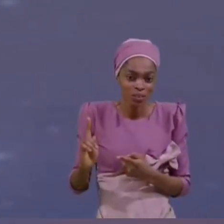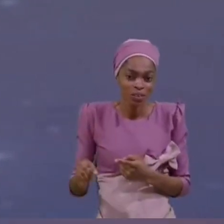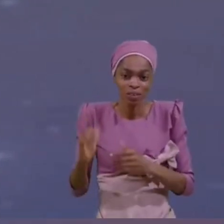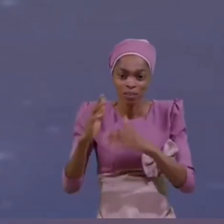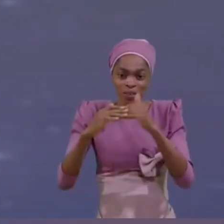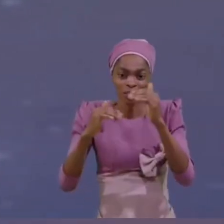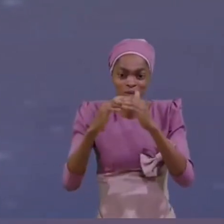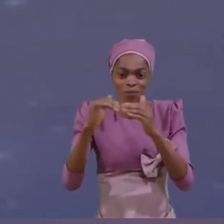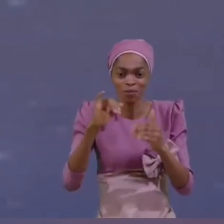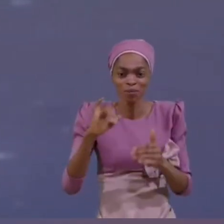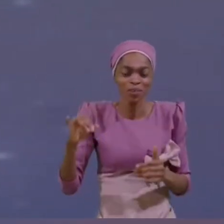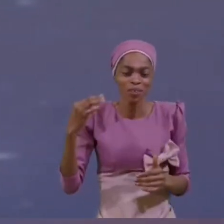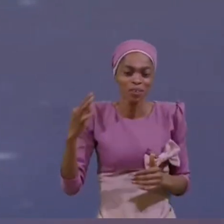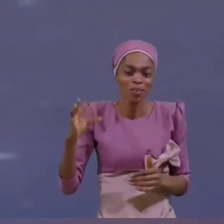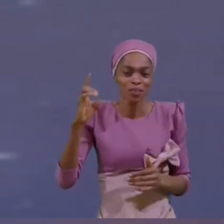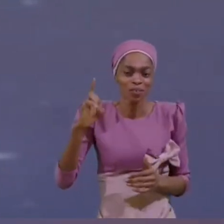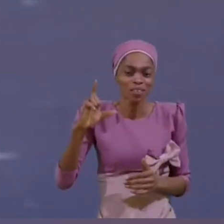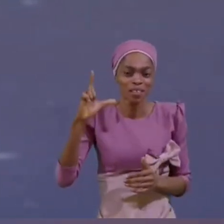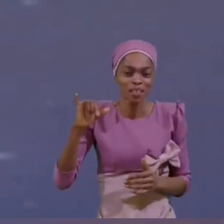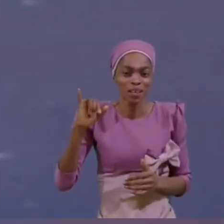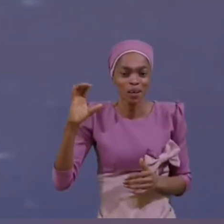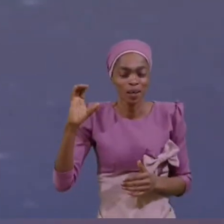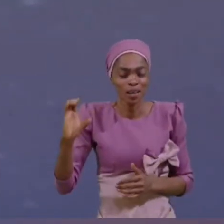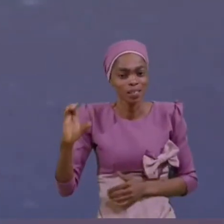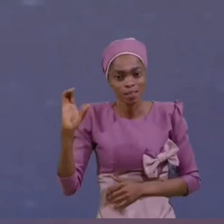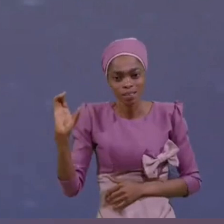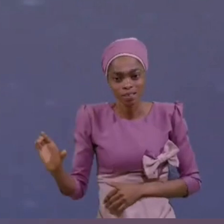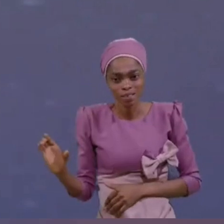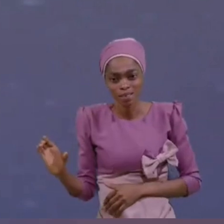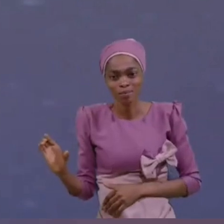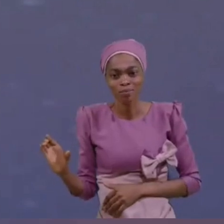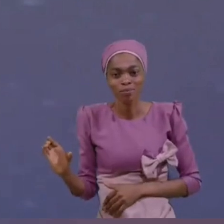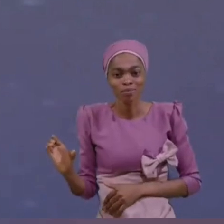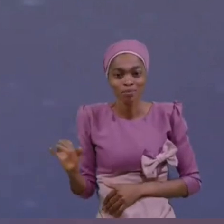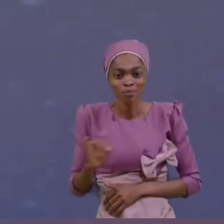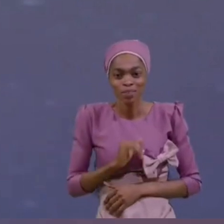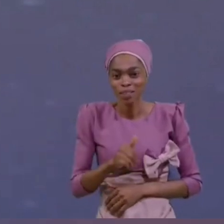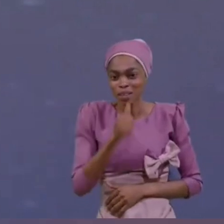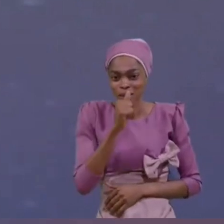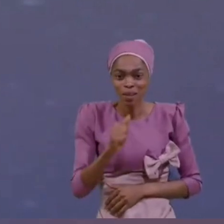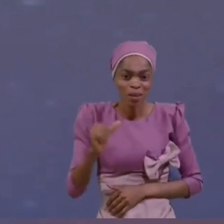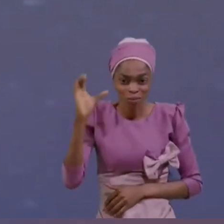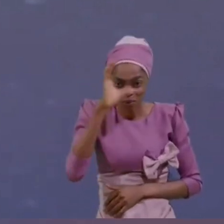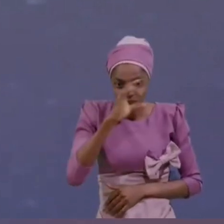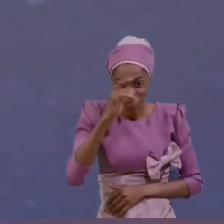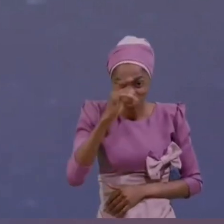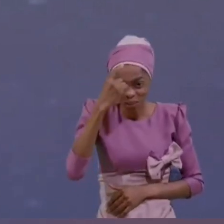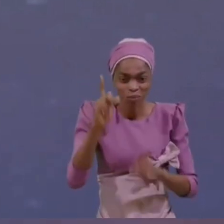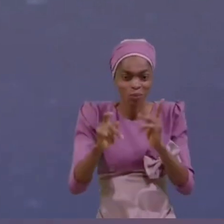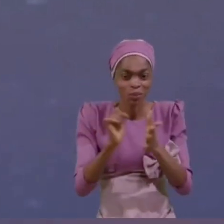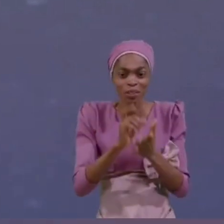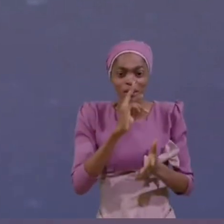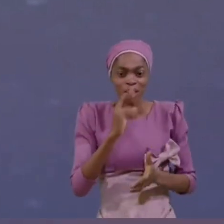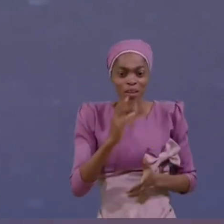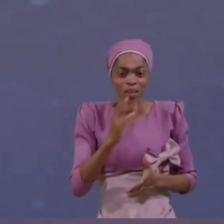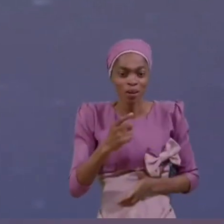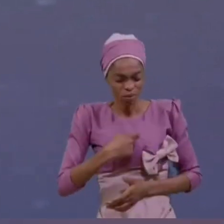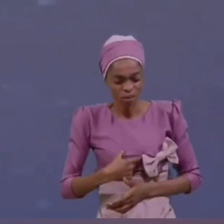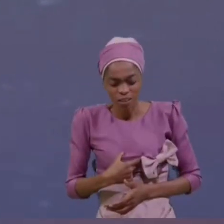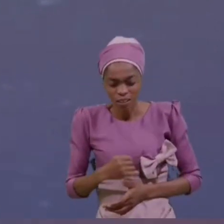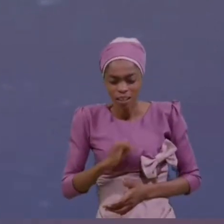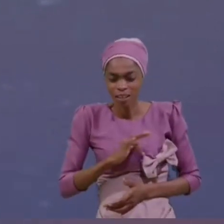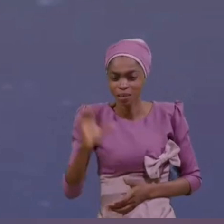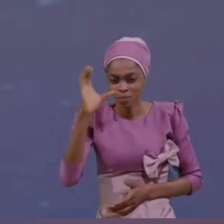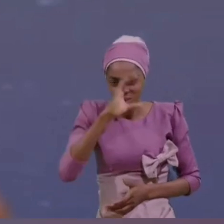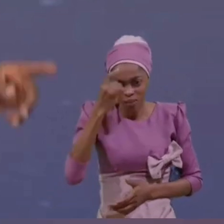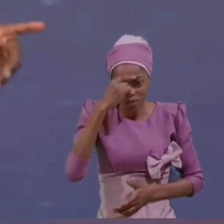building of DLICC. I'm looking for those who are hungry. I'm looking for those